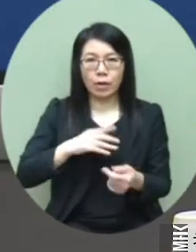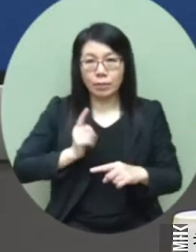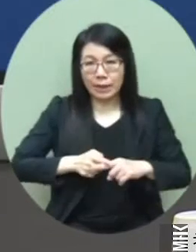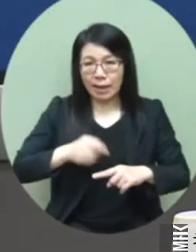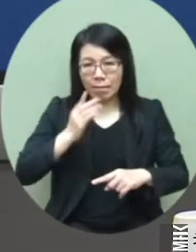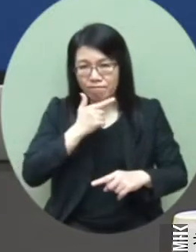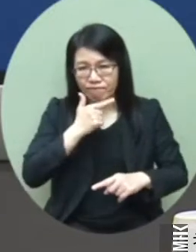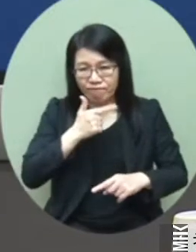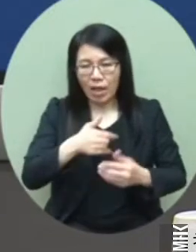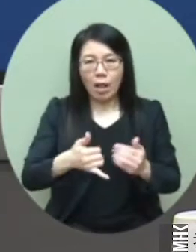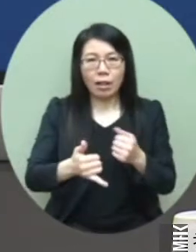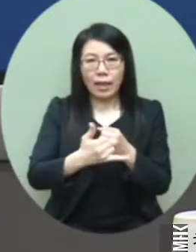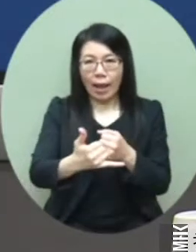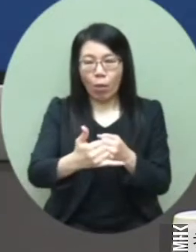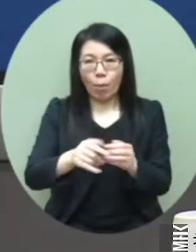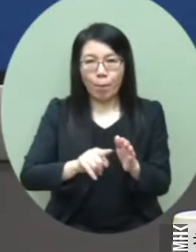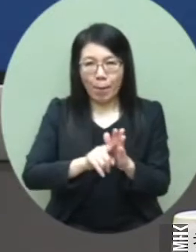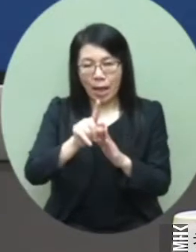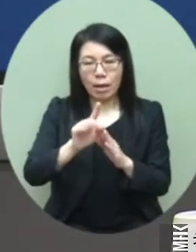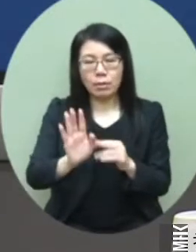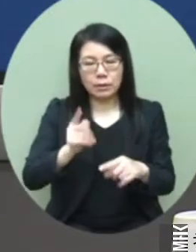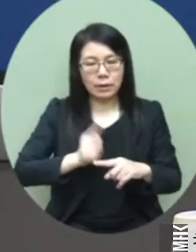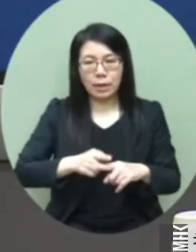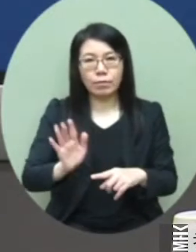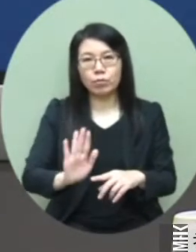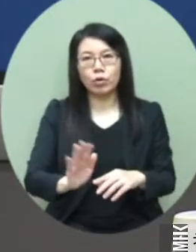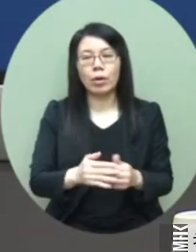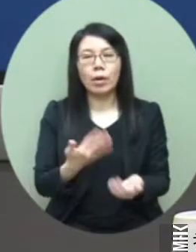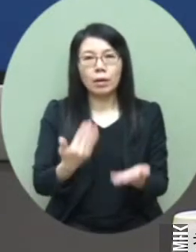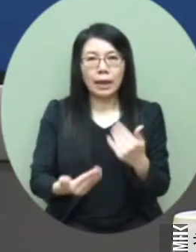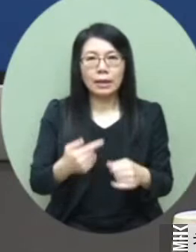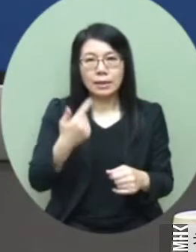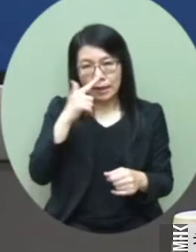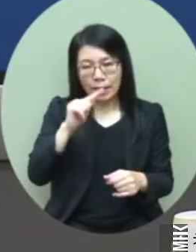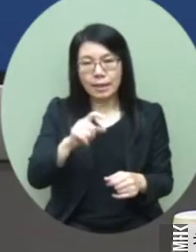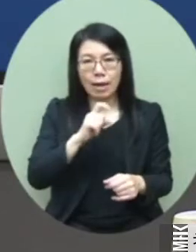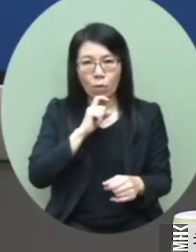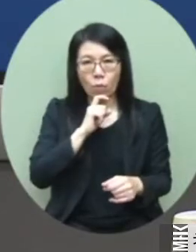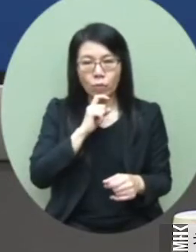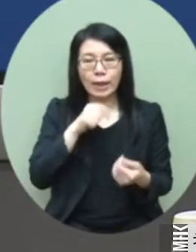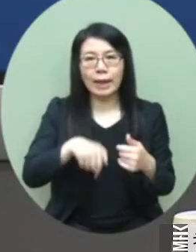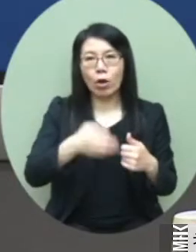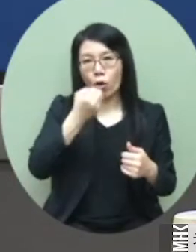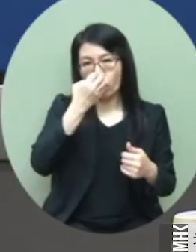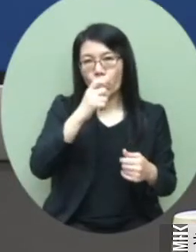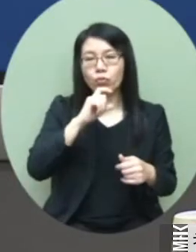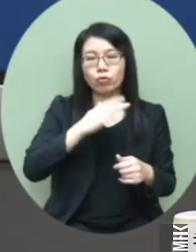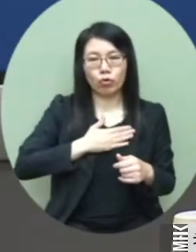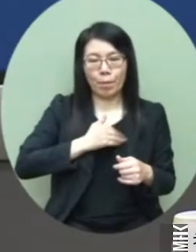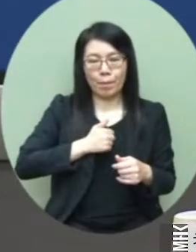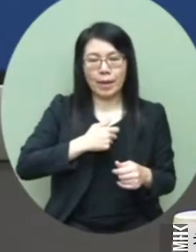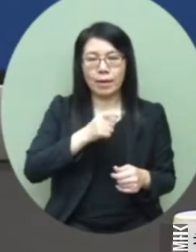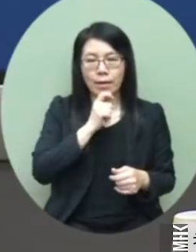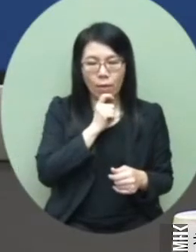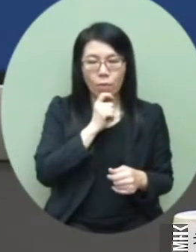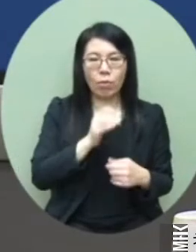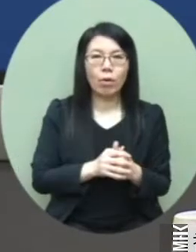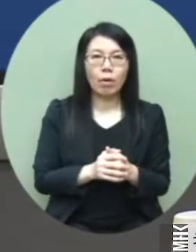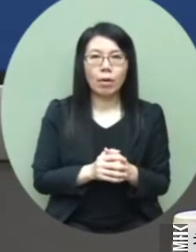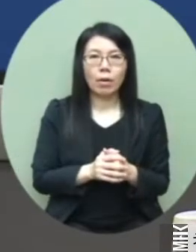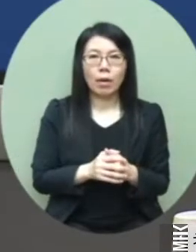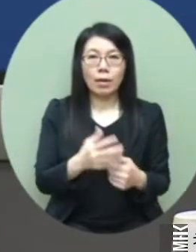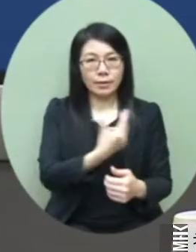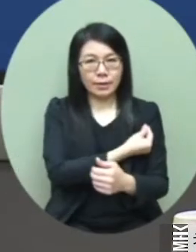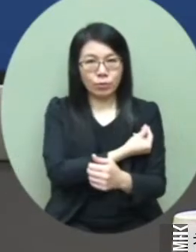us, we are now much, much better prepared. One is because of the level of vaccination. Our problem now